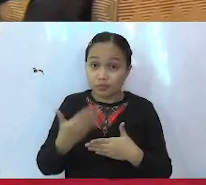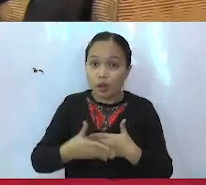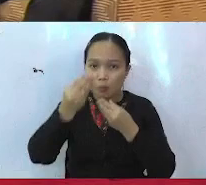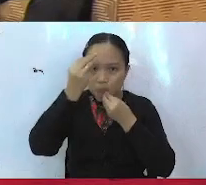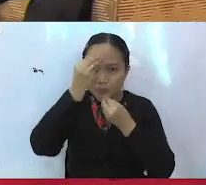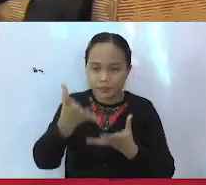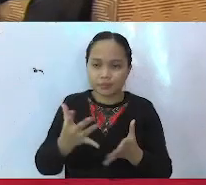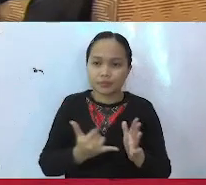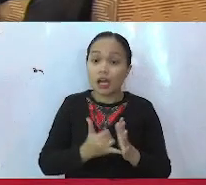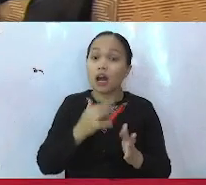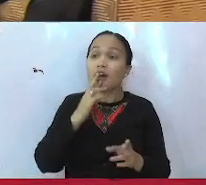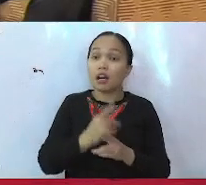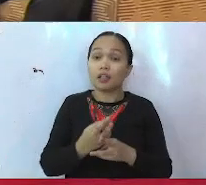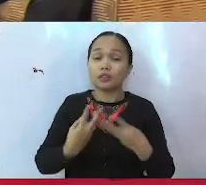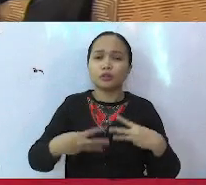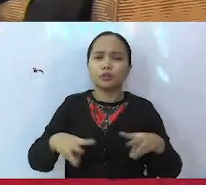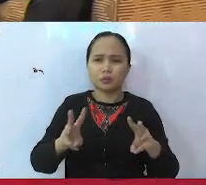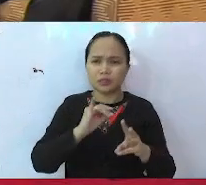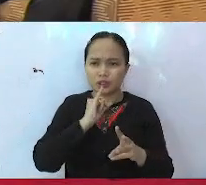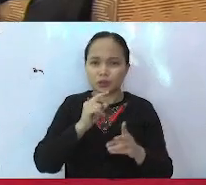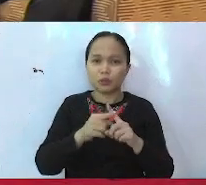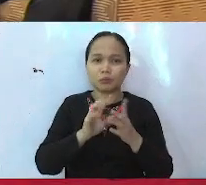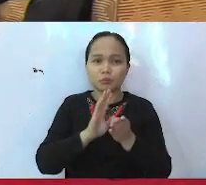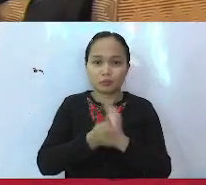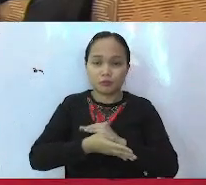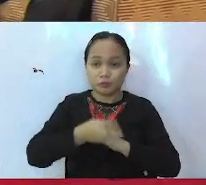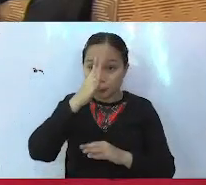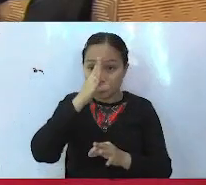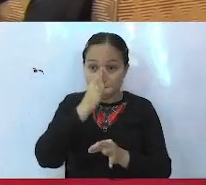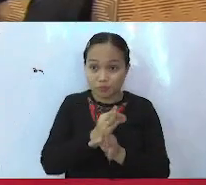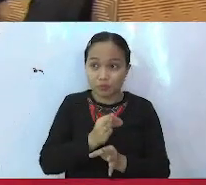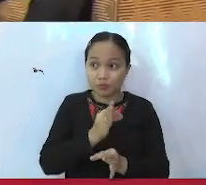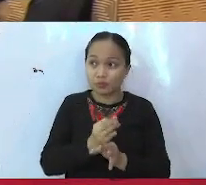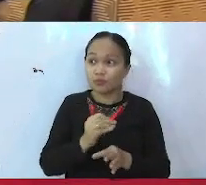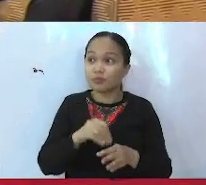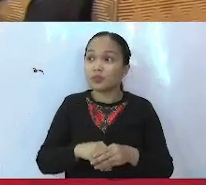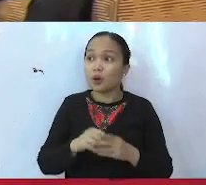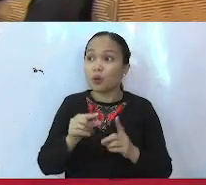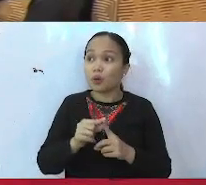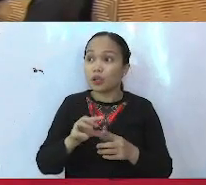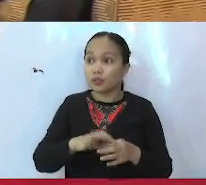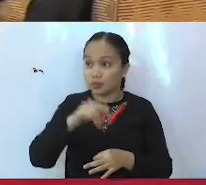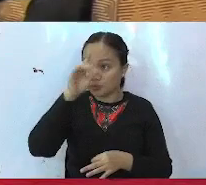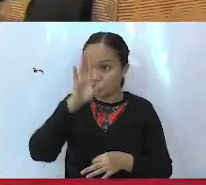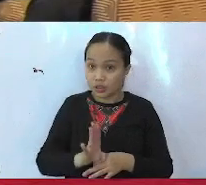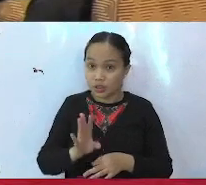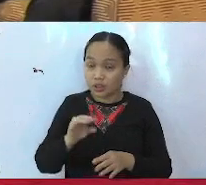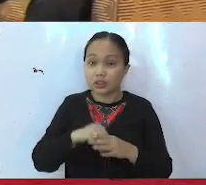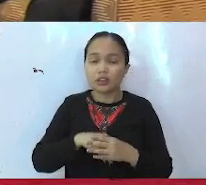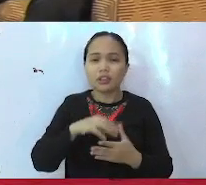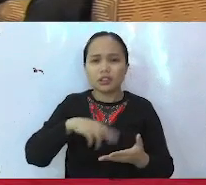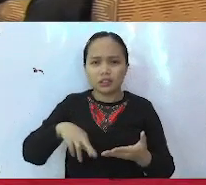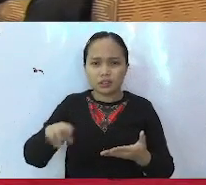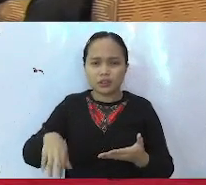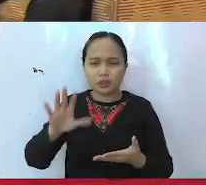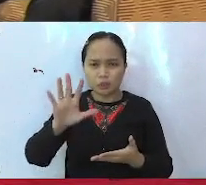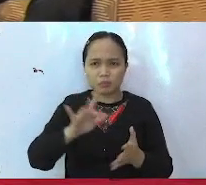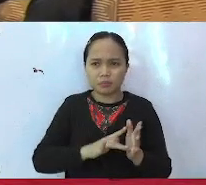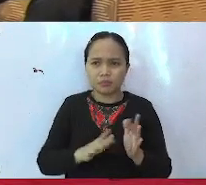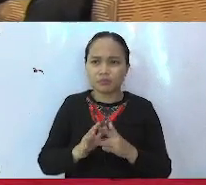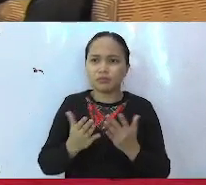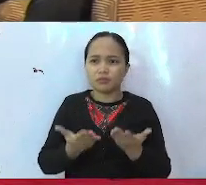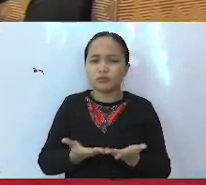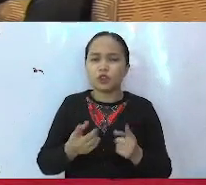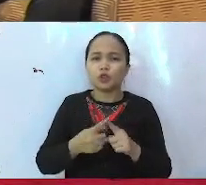The right track is to be faithful to the word of God. To be faithful to reading your Bible every day, to be faithful to